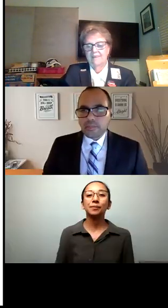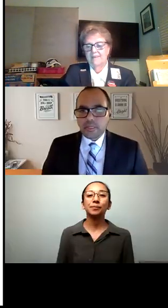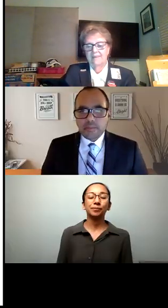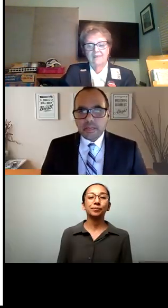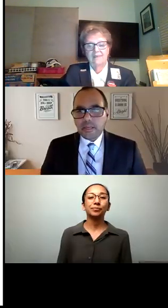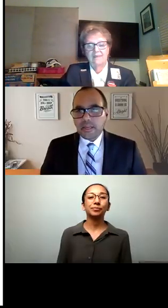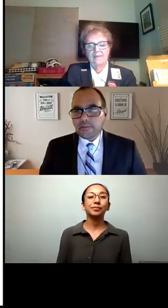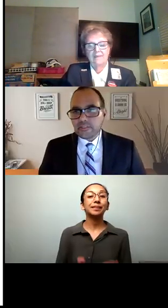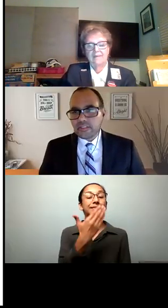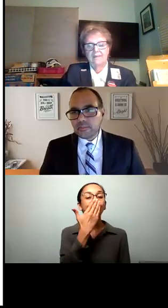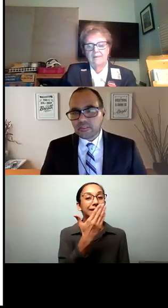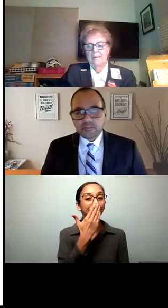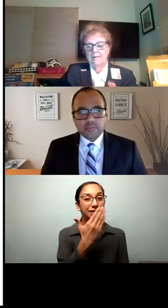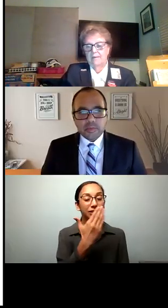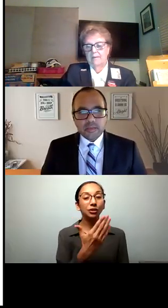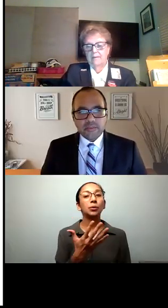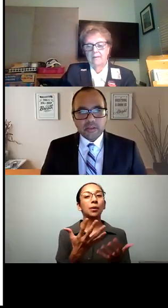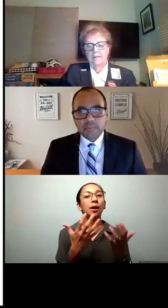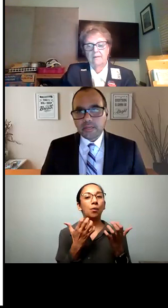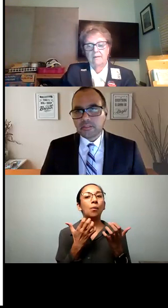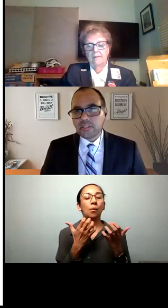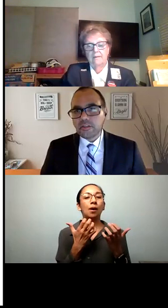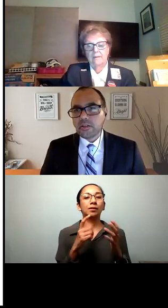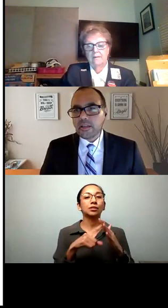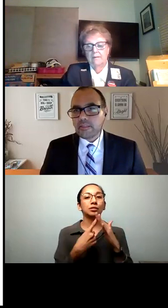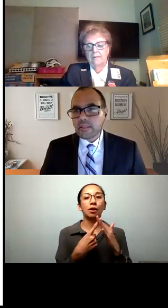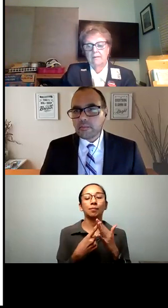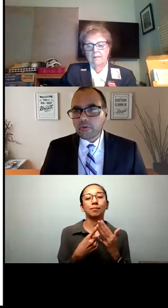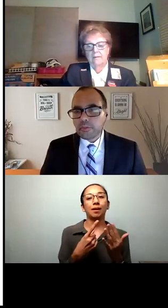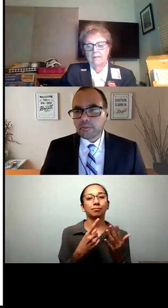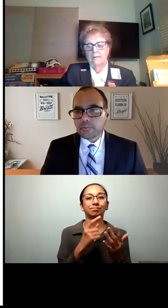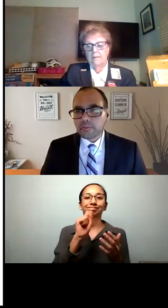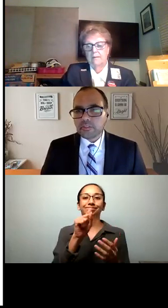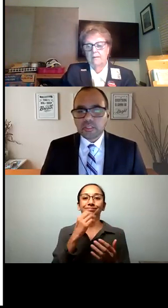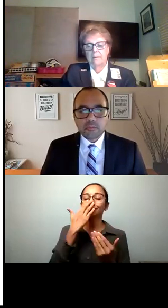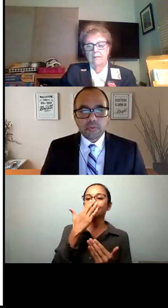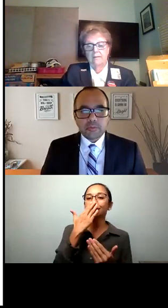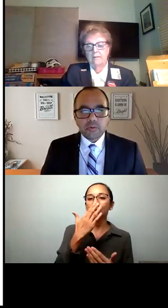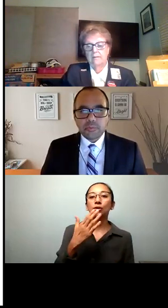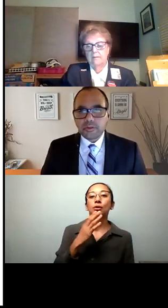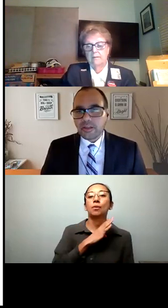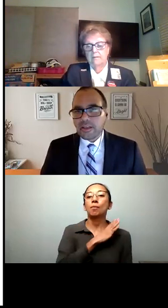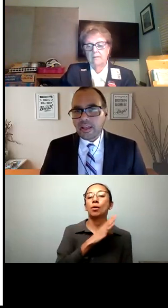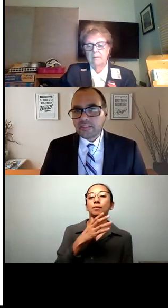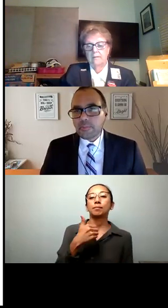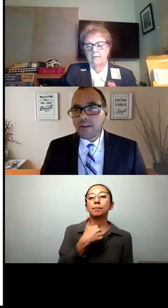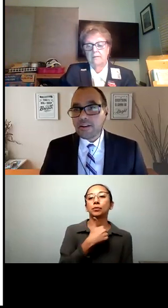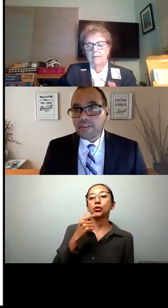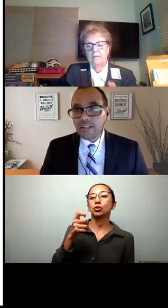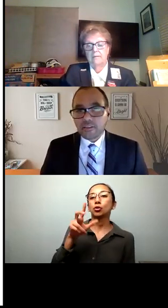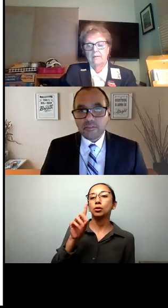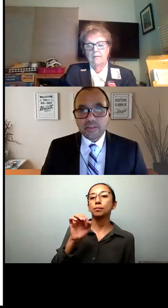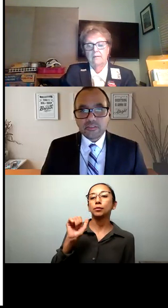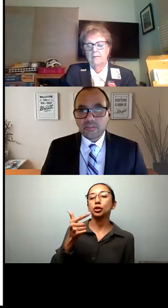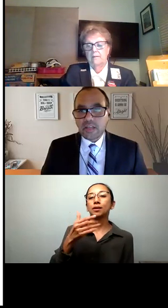want to begin by echoing the sentiments of my fellow panelists here and thanking Board Member Schmerelson and Board Member Goldberg. As a parent of an